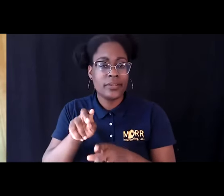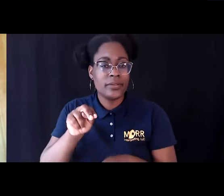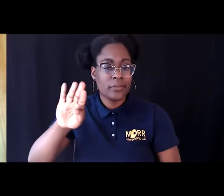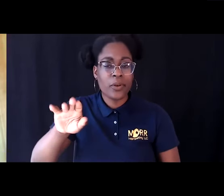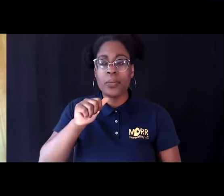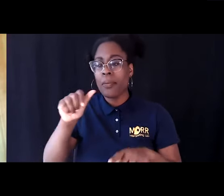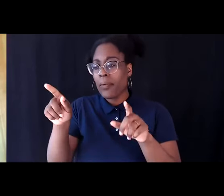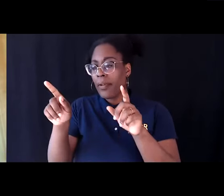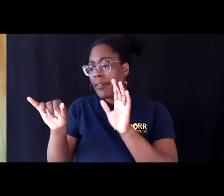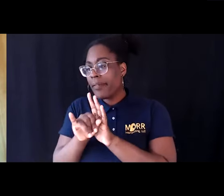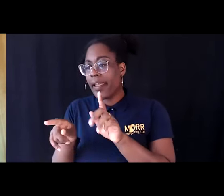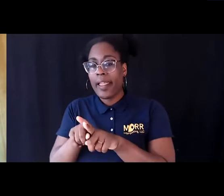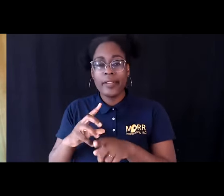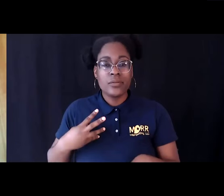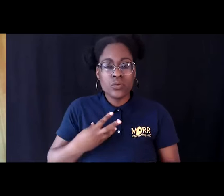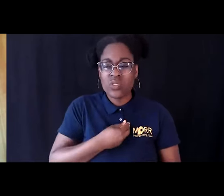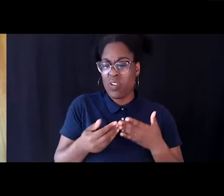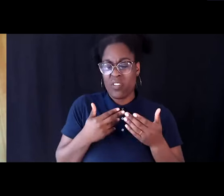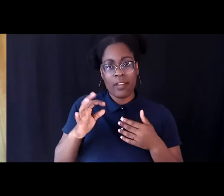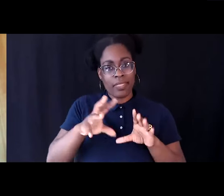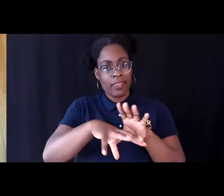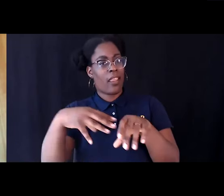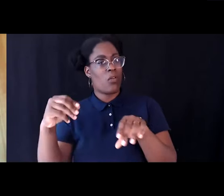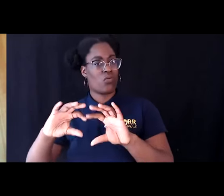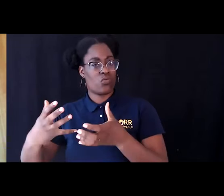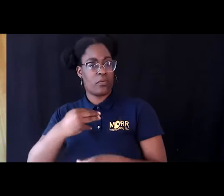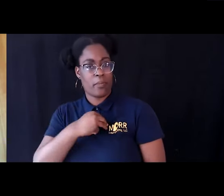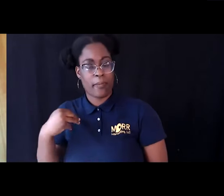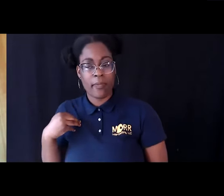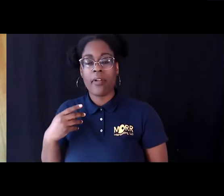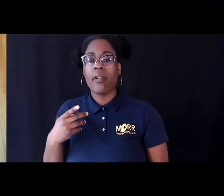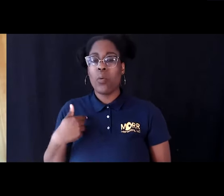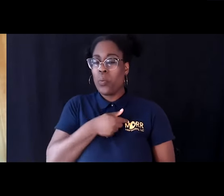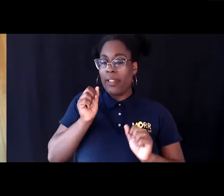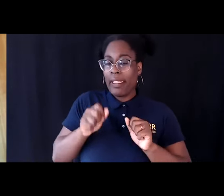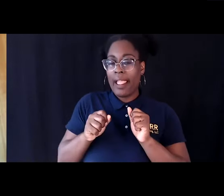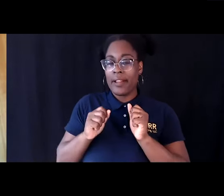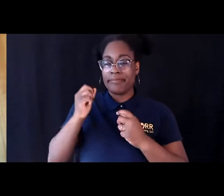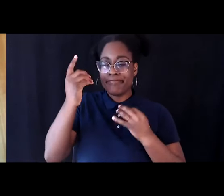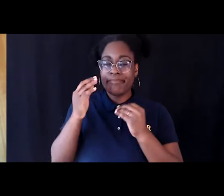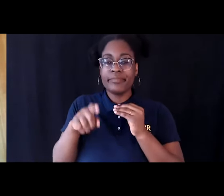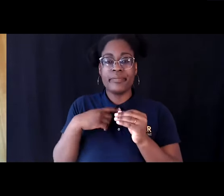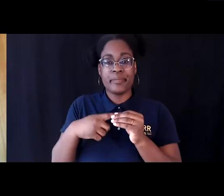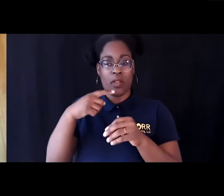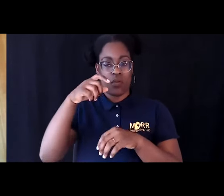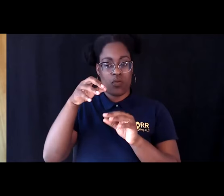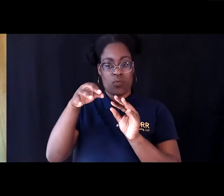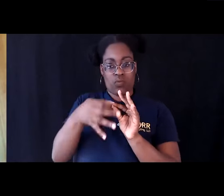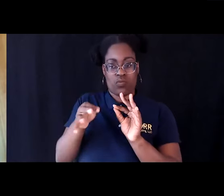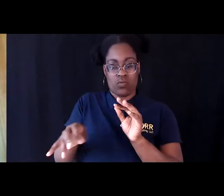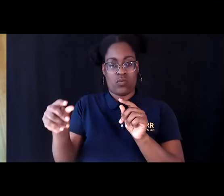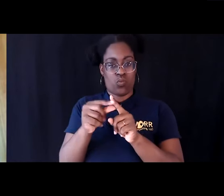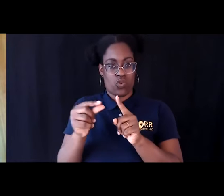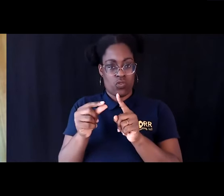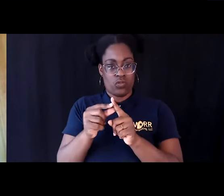their languages right now, or if I were able to speak their languages to you right now, we might hear a bit more nuance than masculine and feminine energy.